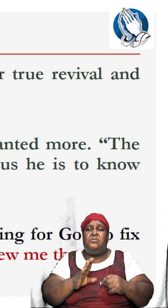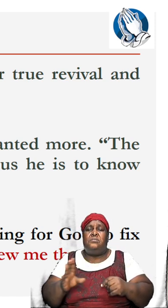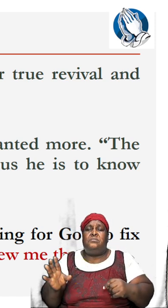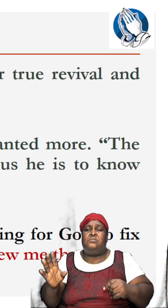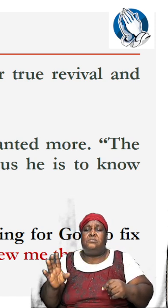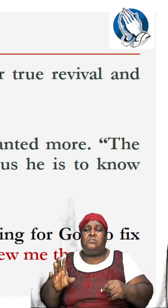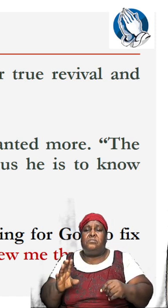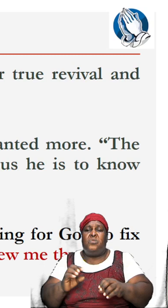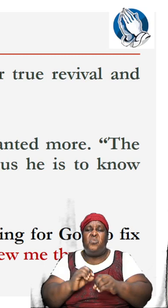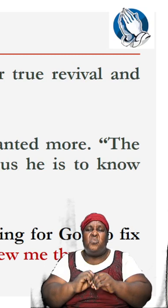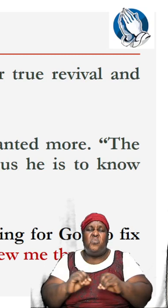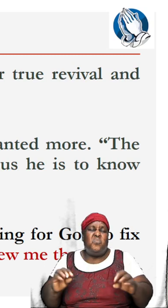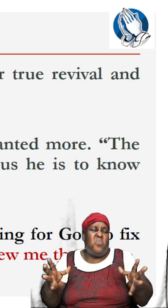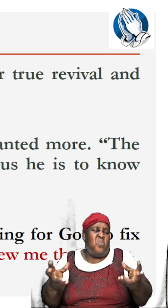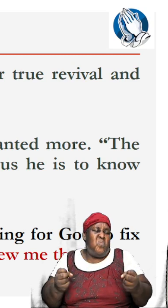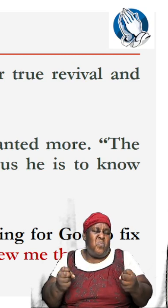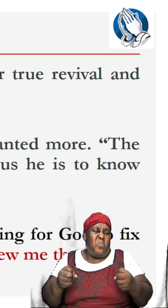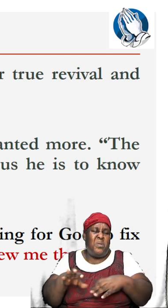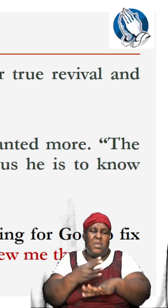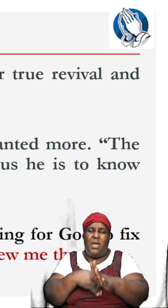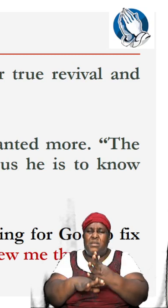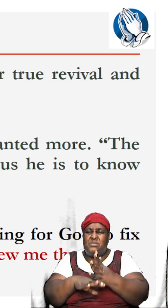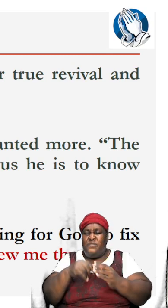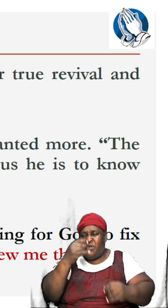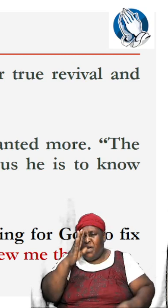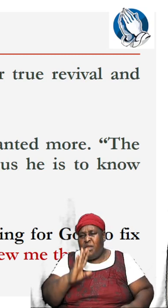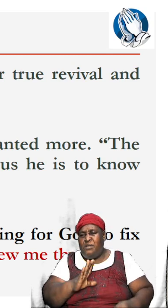I don't want the hands of God.